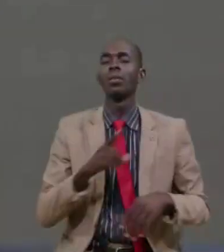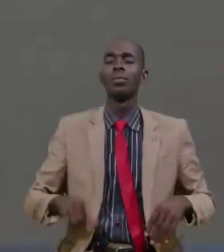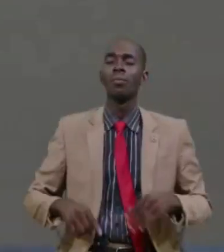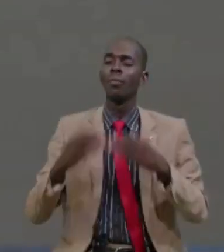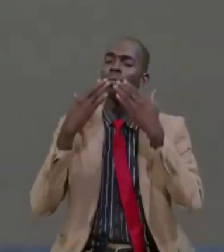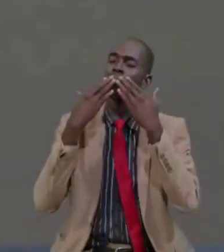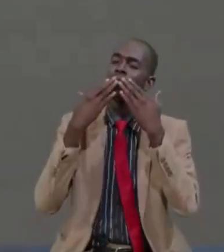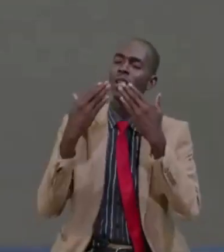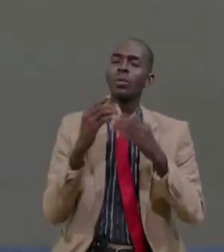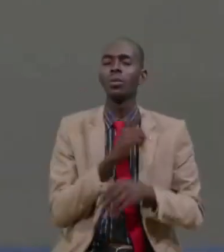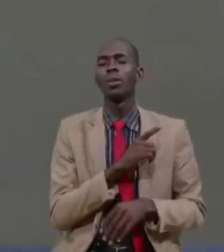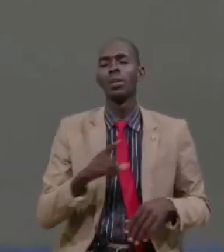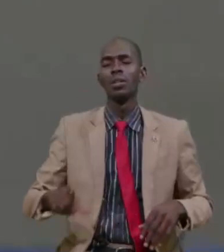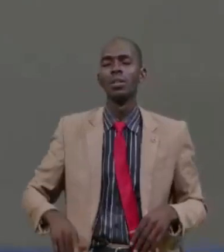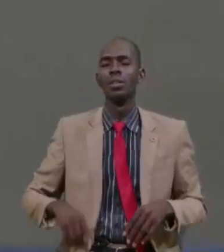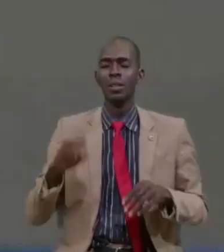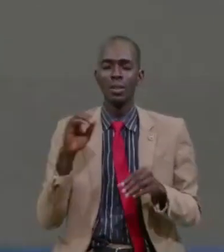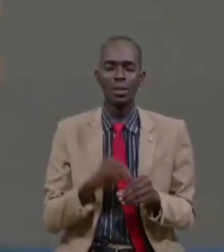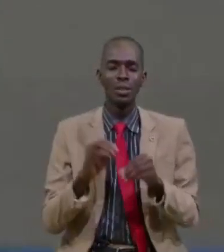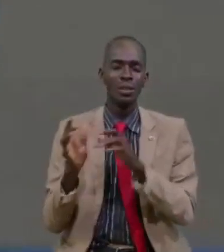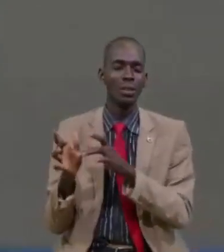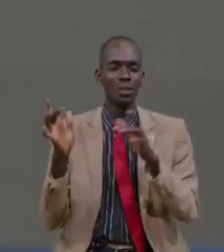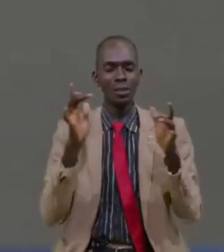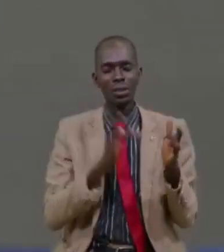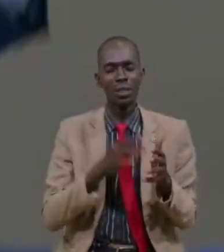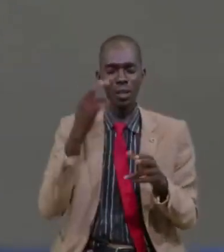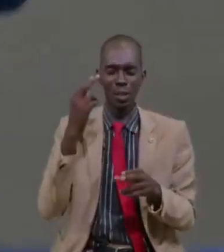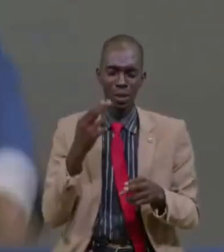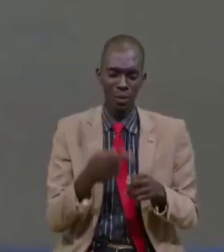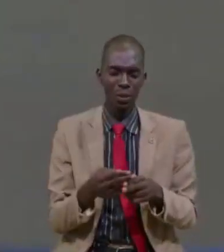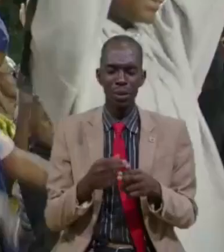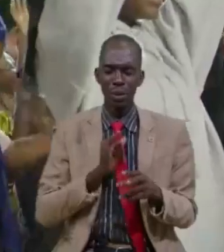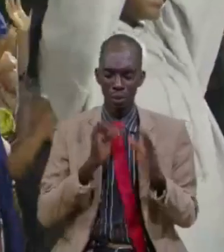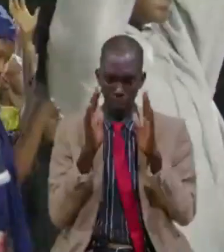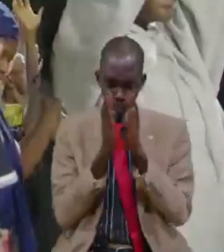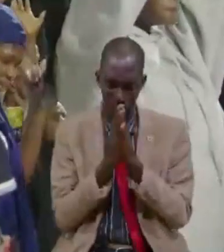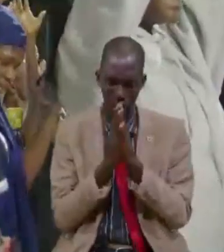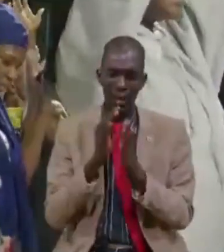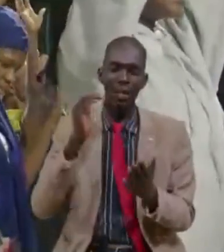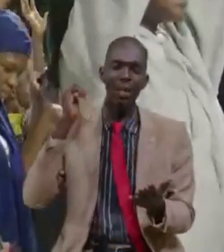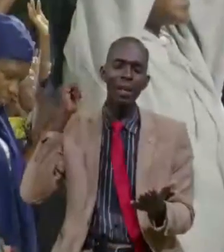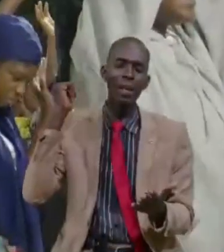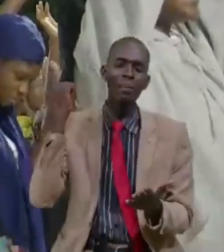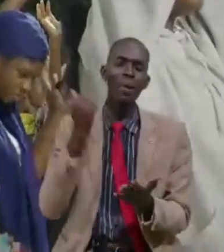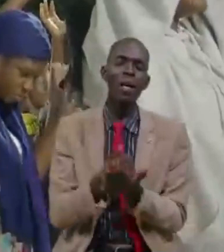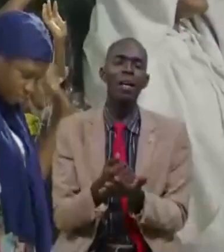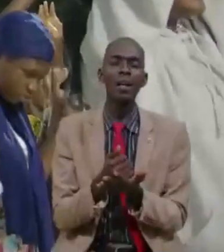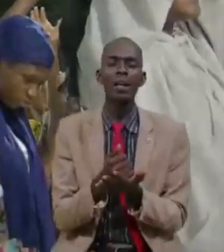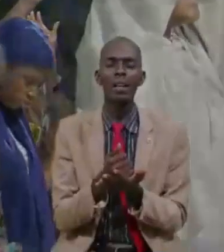you, Lord. In Jesus' name I pray.